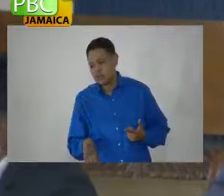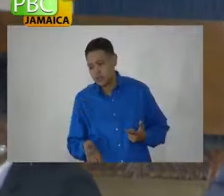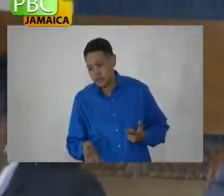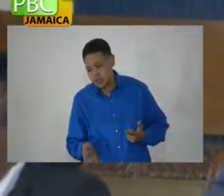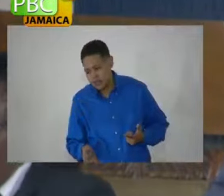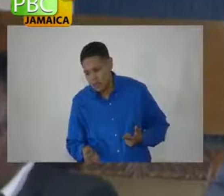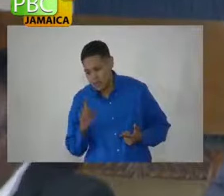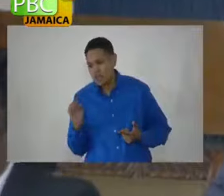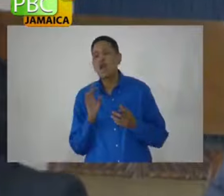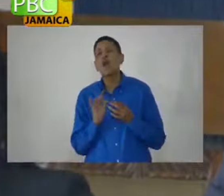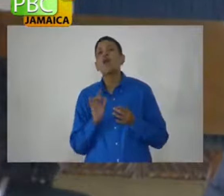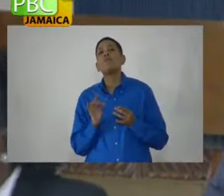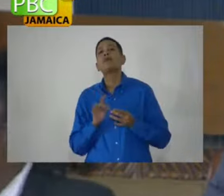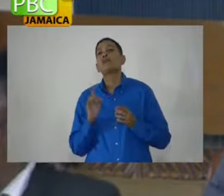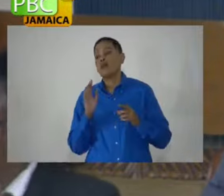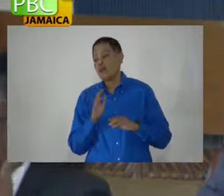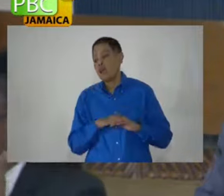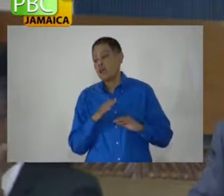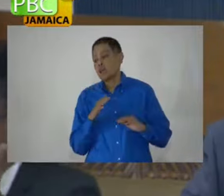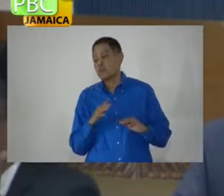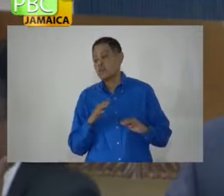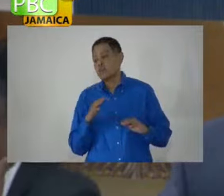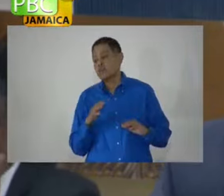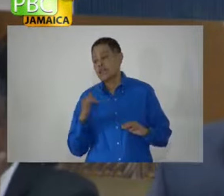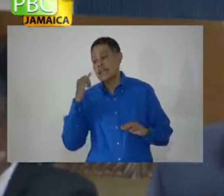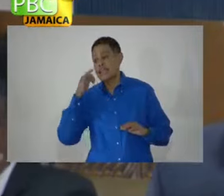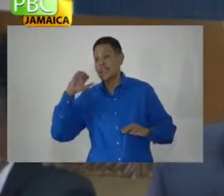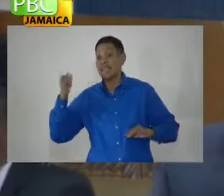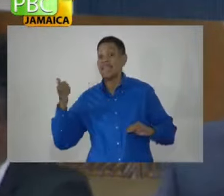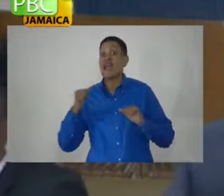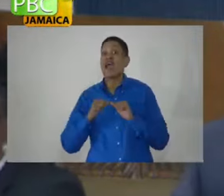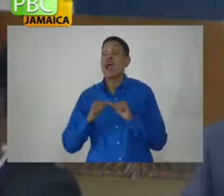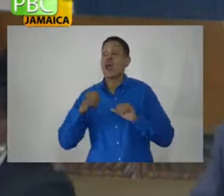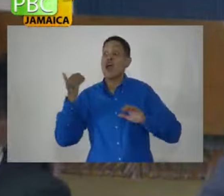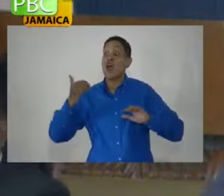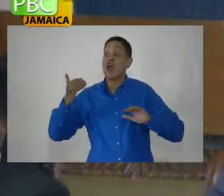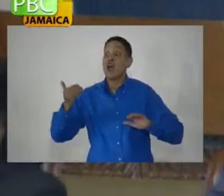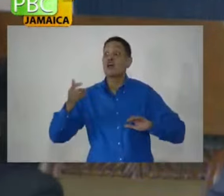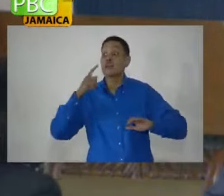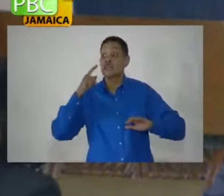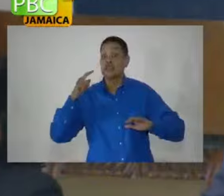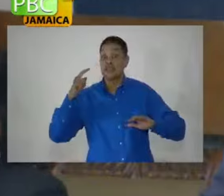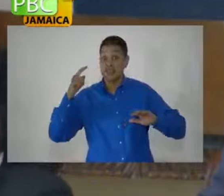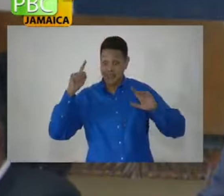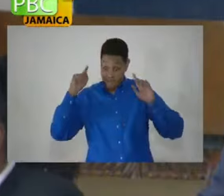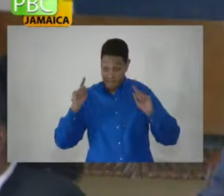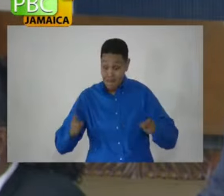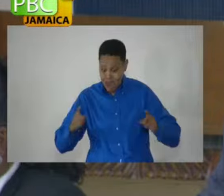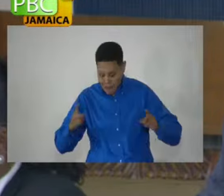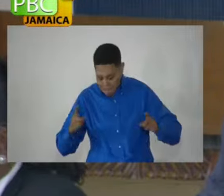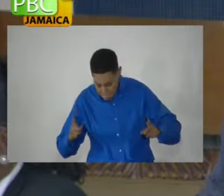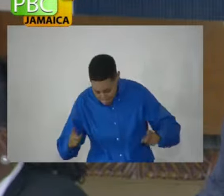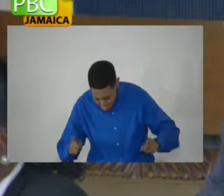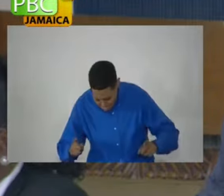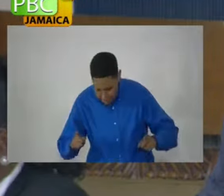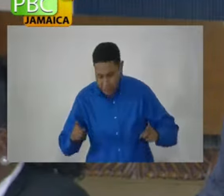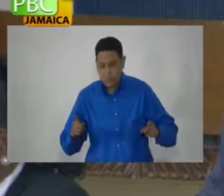you comment on whether or not there is any continued incursion of